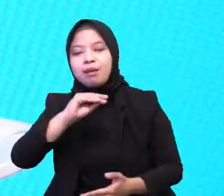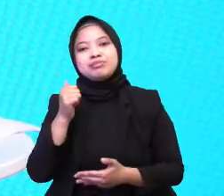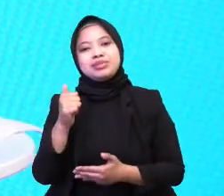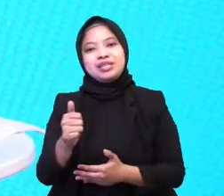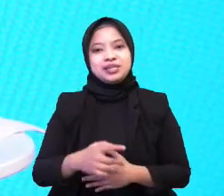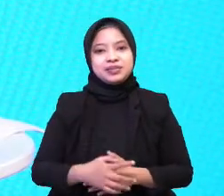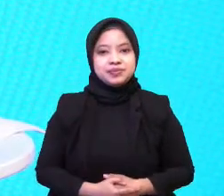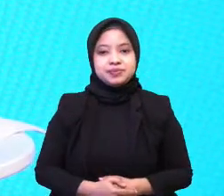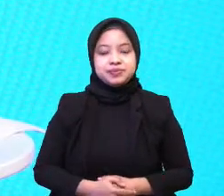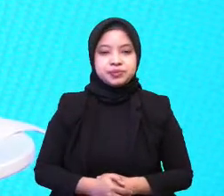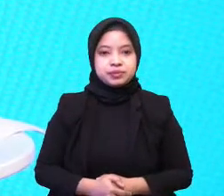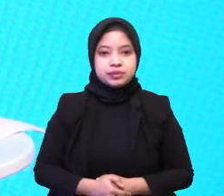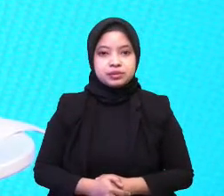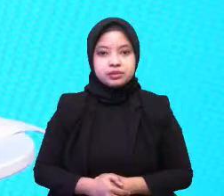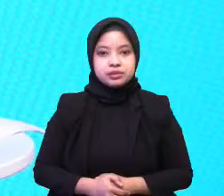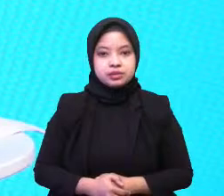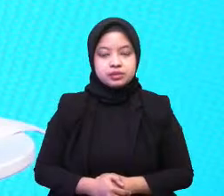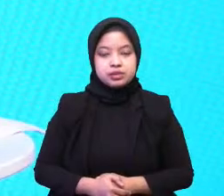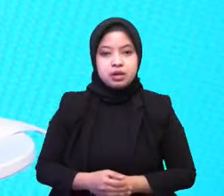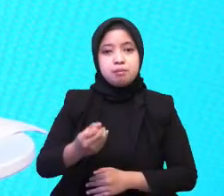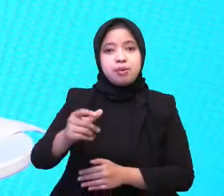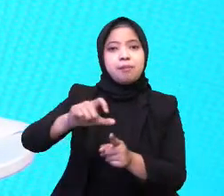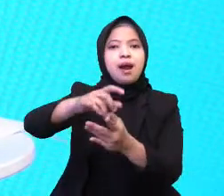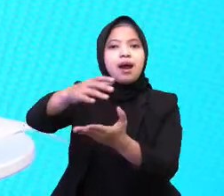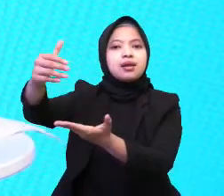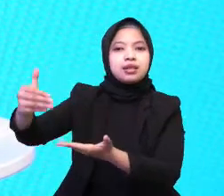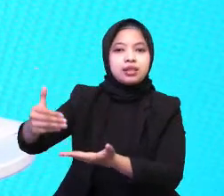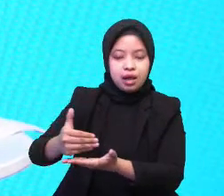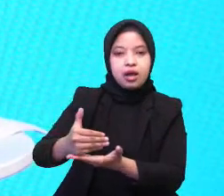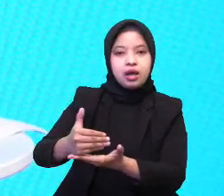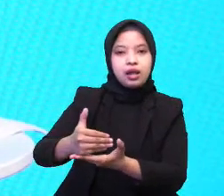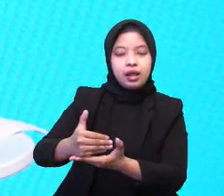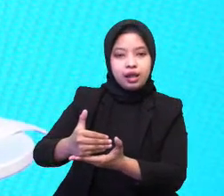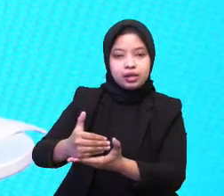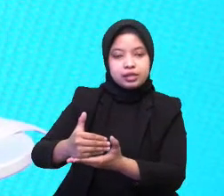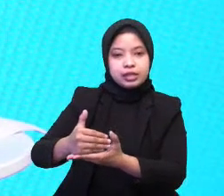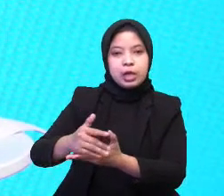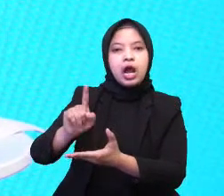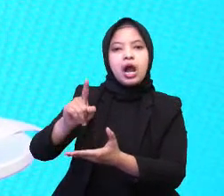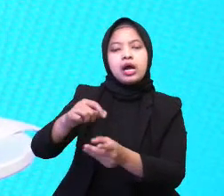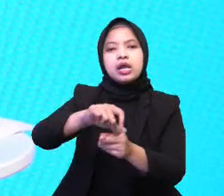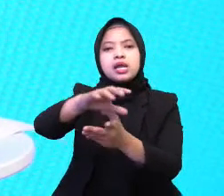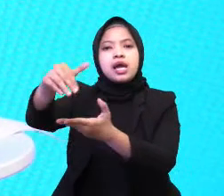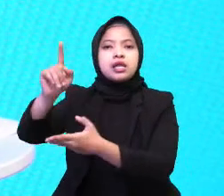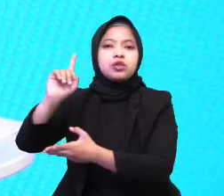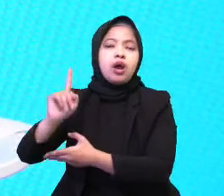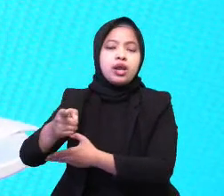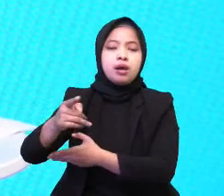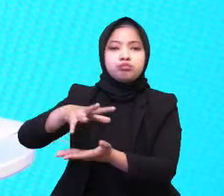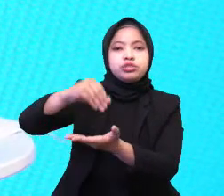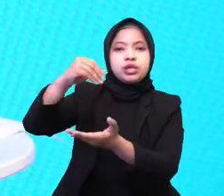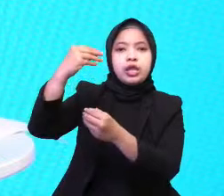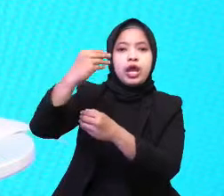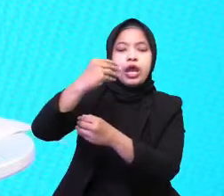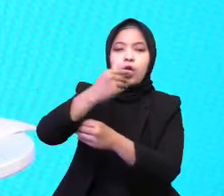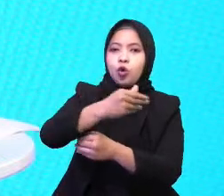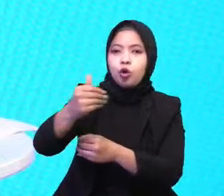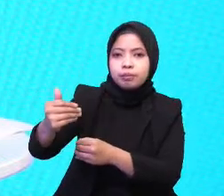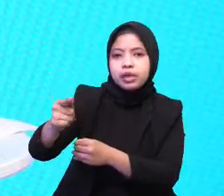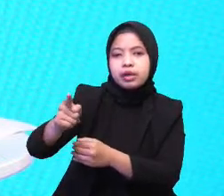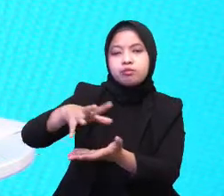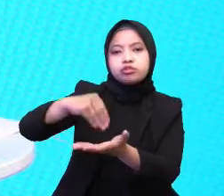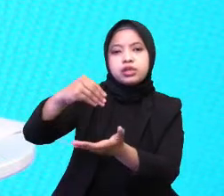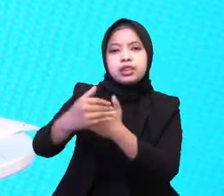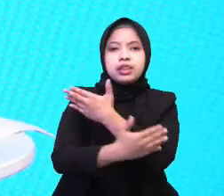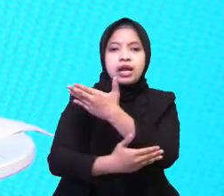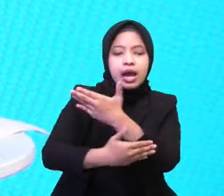to findings from the World Bank in 2021, shocks to the economic sector in various countries were